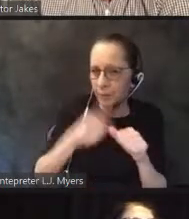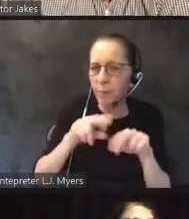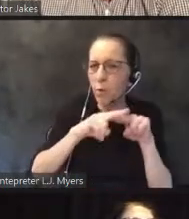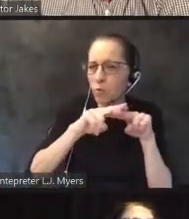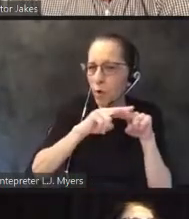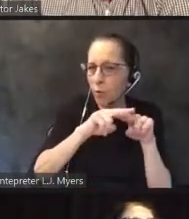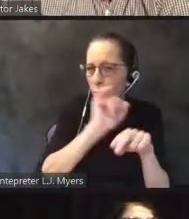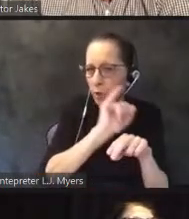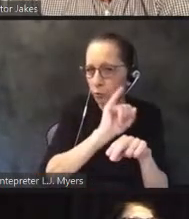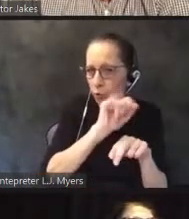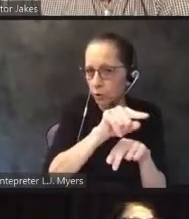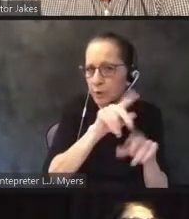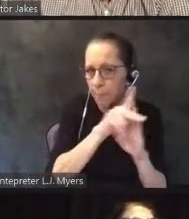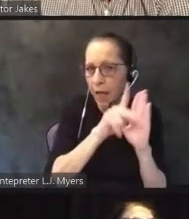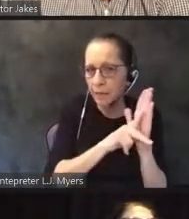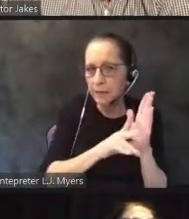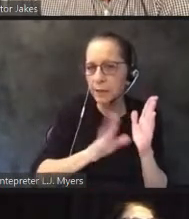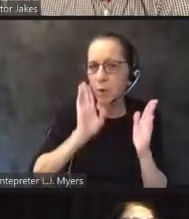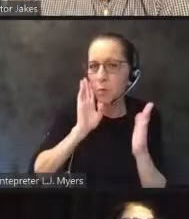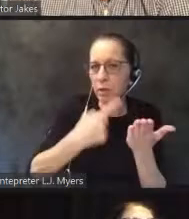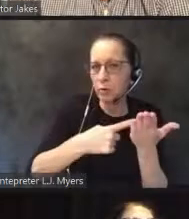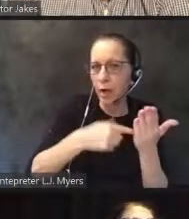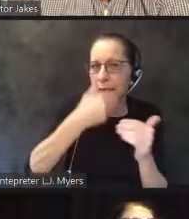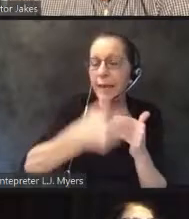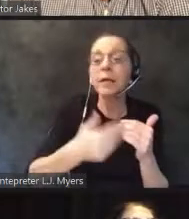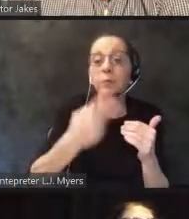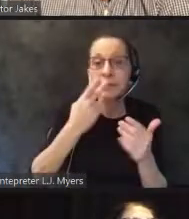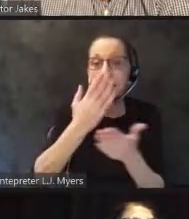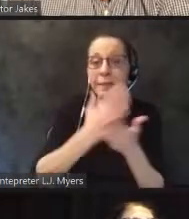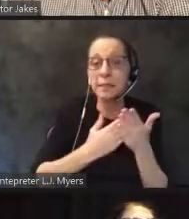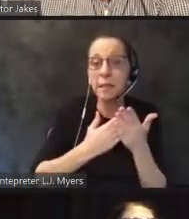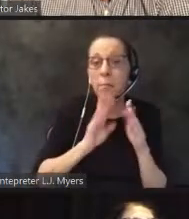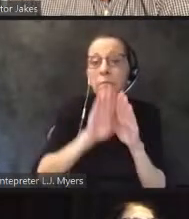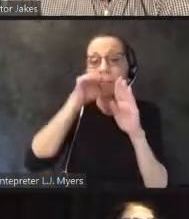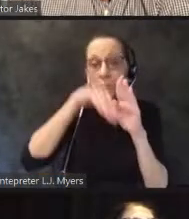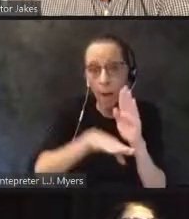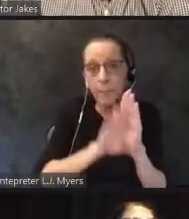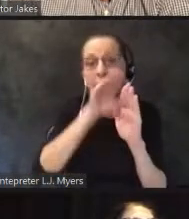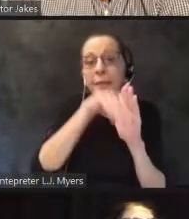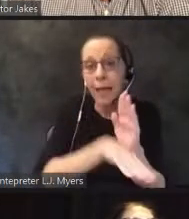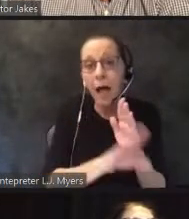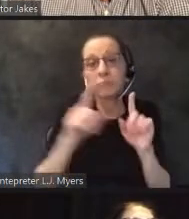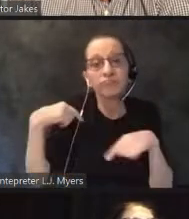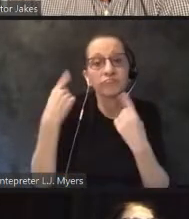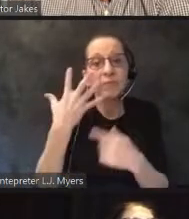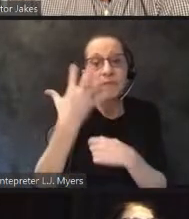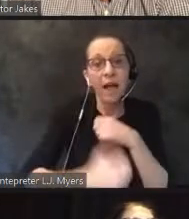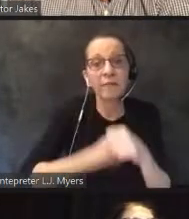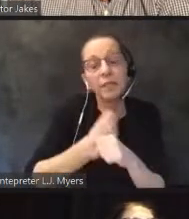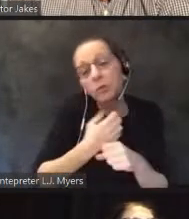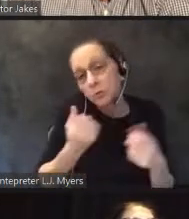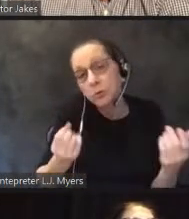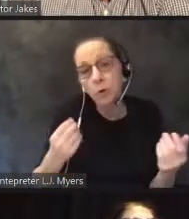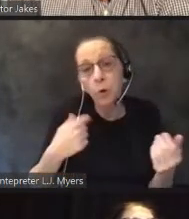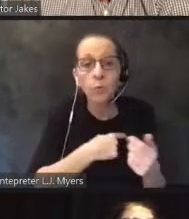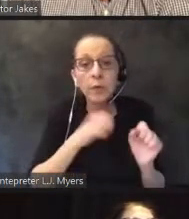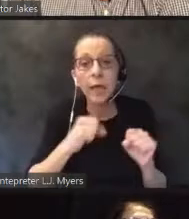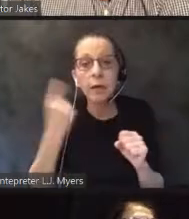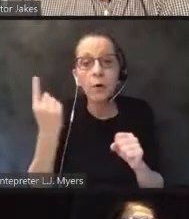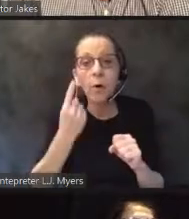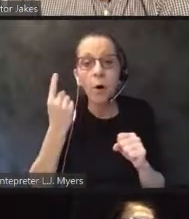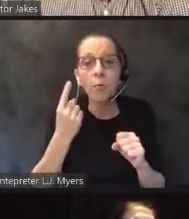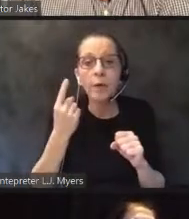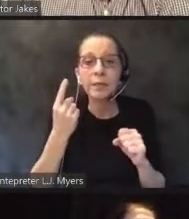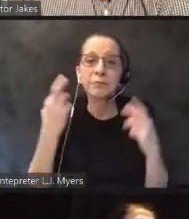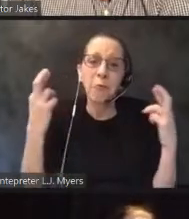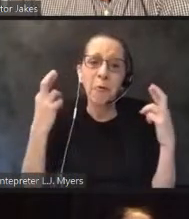insurance policy that we'll be talking about next, we have seen some fluctuation both up and down over the last 5 years. So we can always